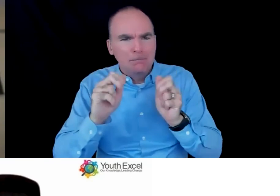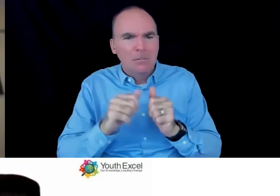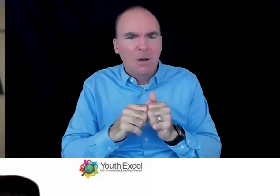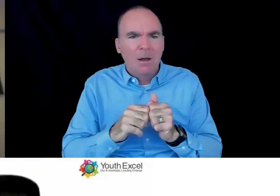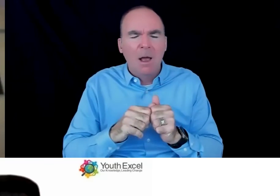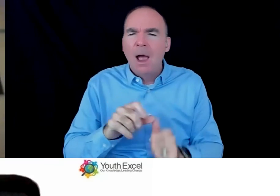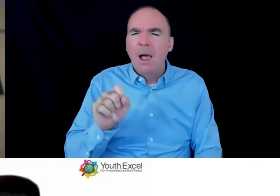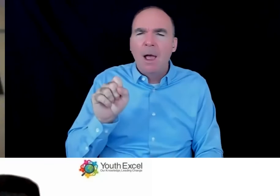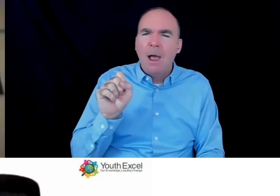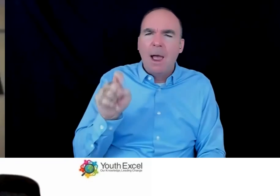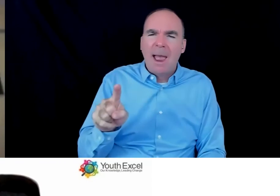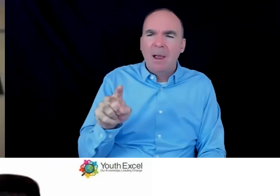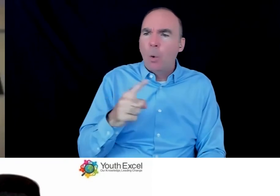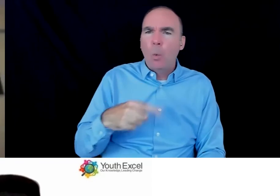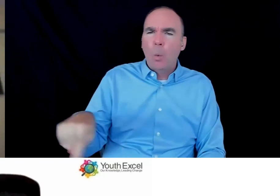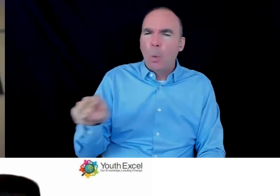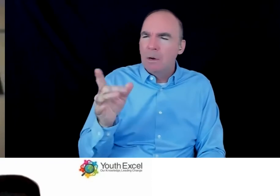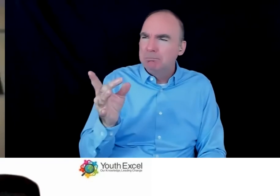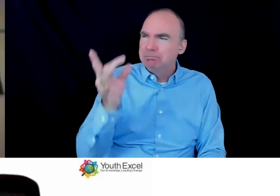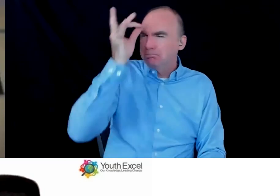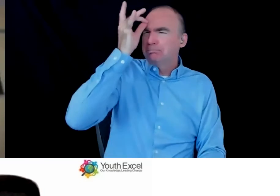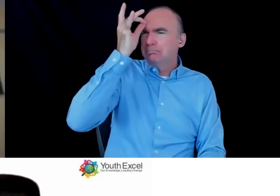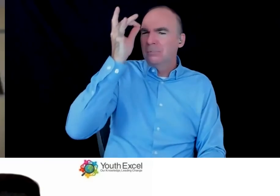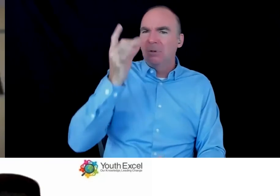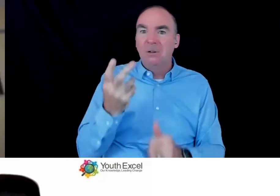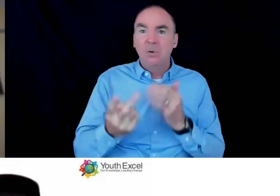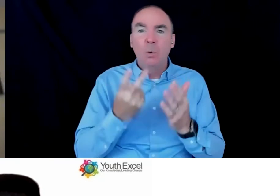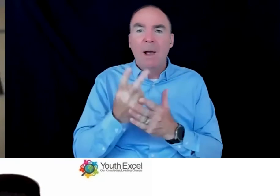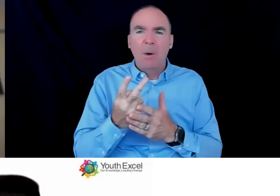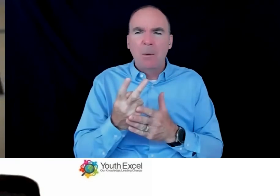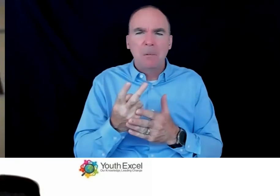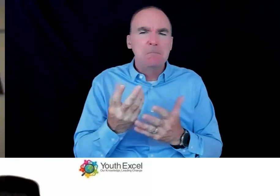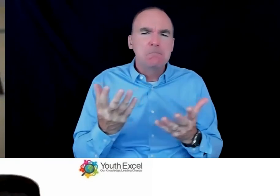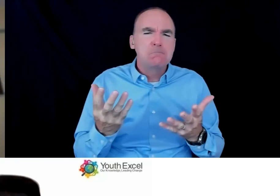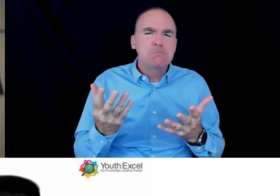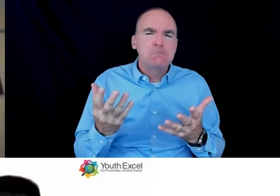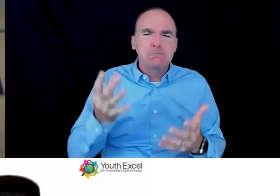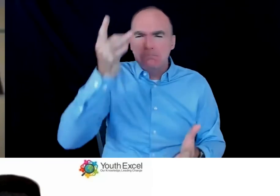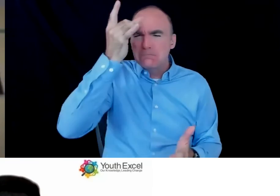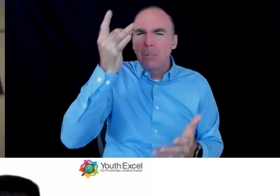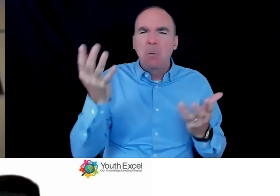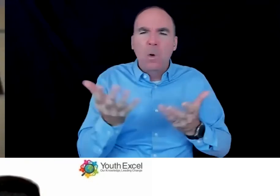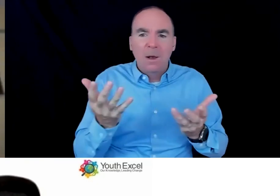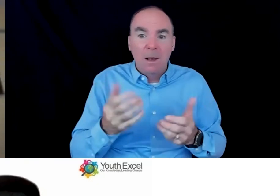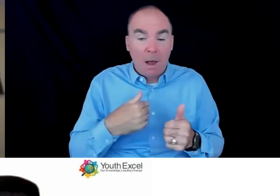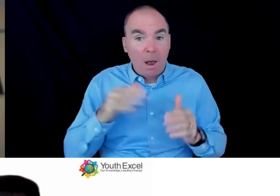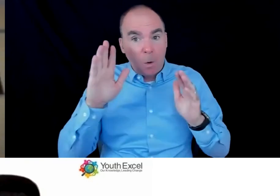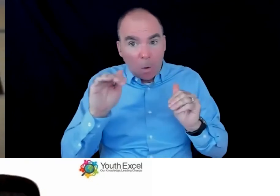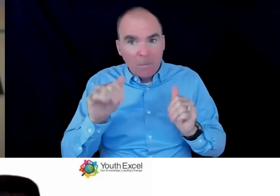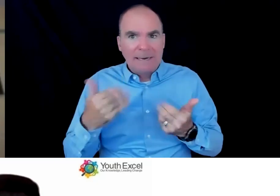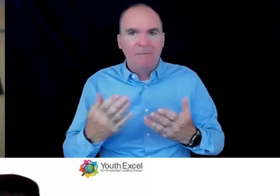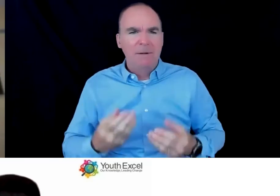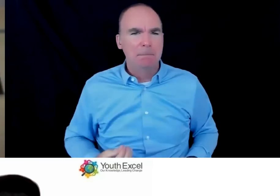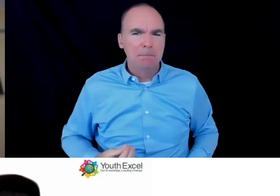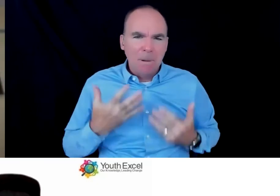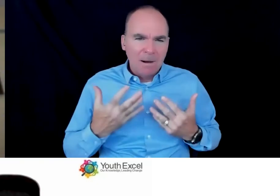thing that you're taking out of this particular 2-hour event? I hope it was inspiring. And with that particular